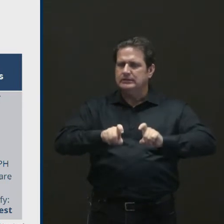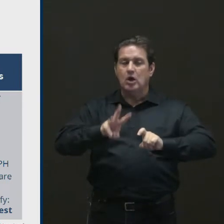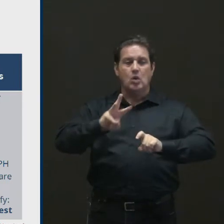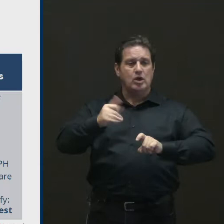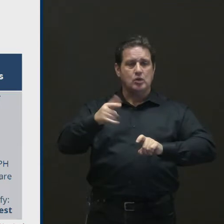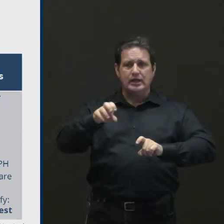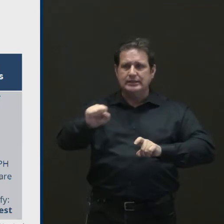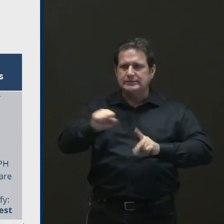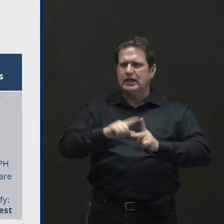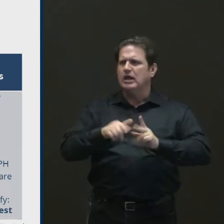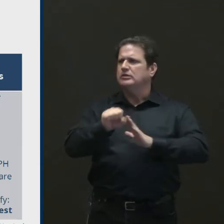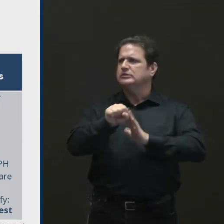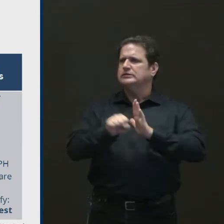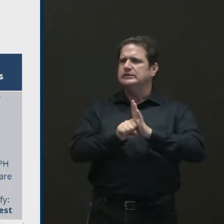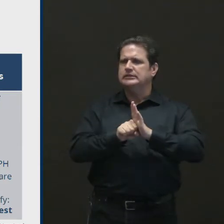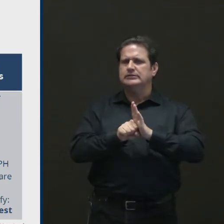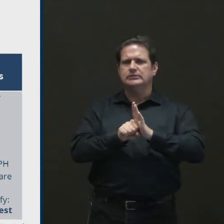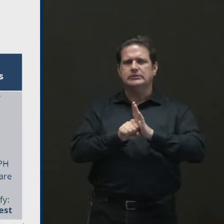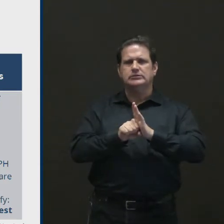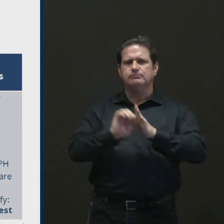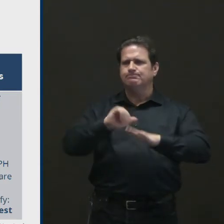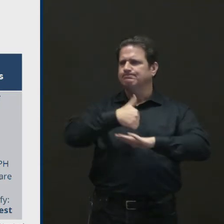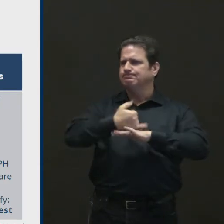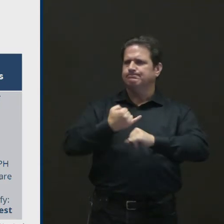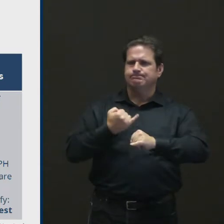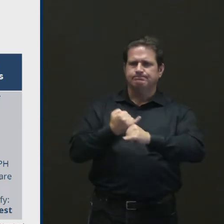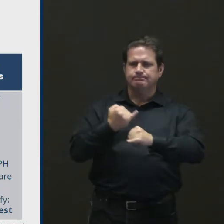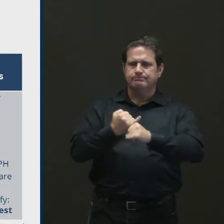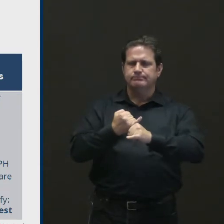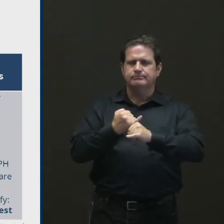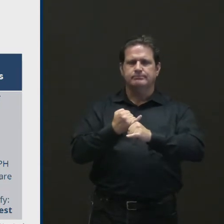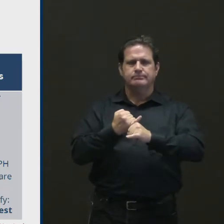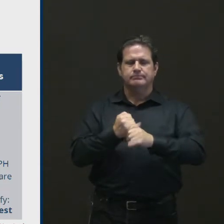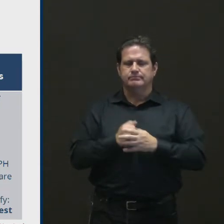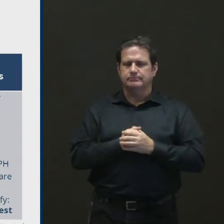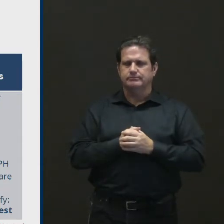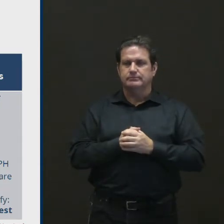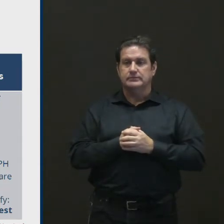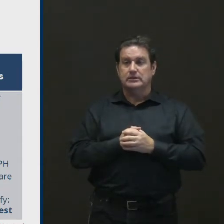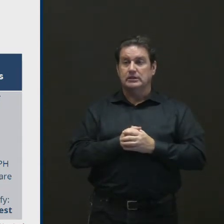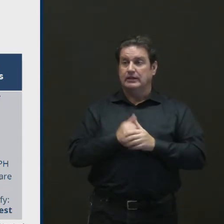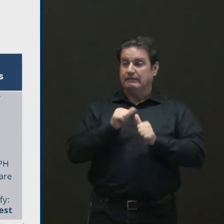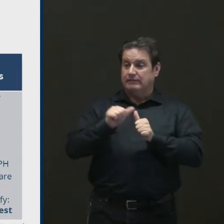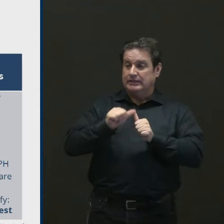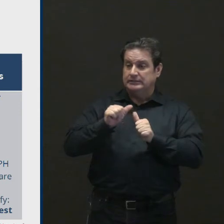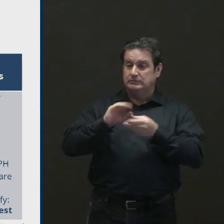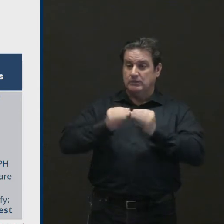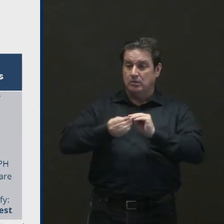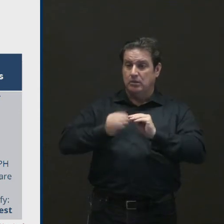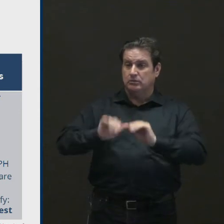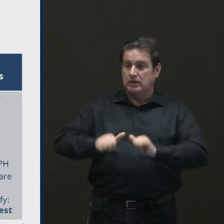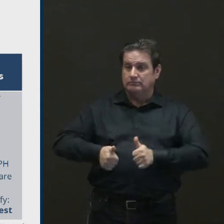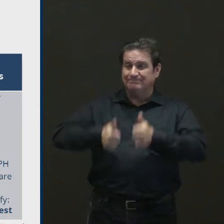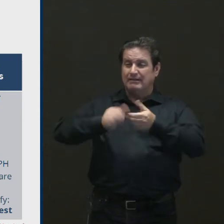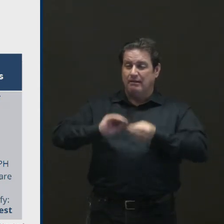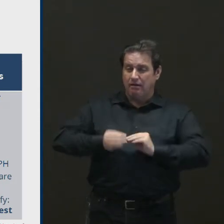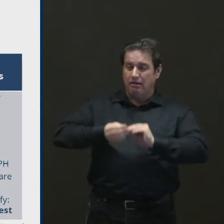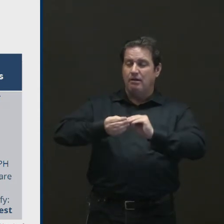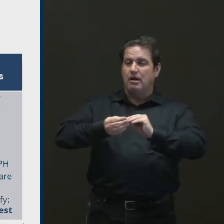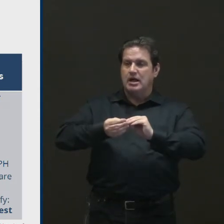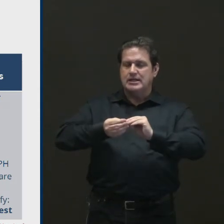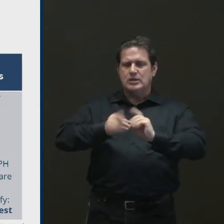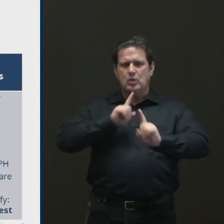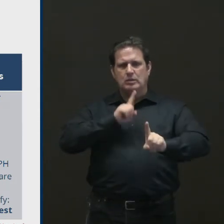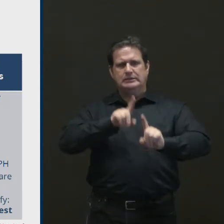these other state centers that we already had. So they looked at where the infection rates were, where we were getting response